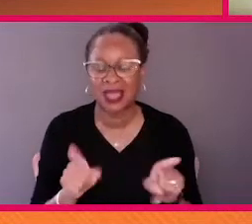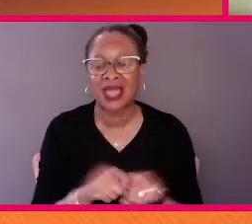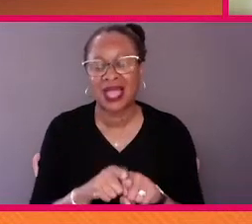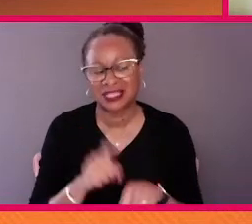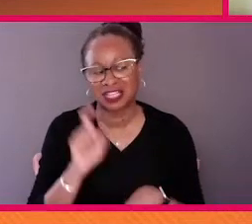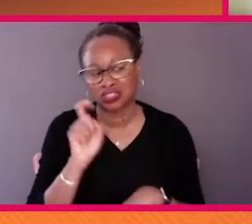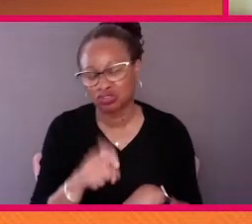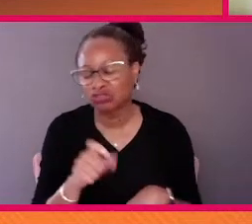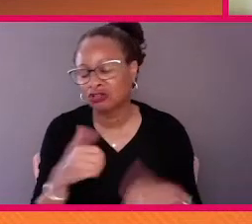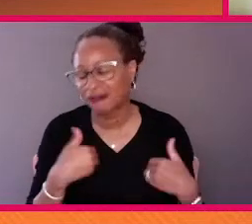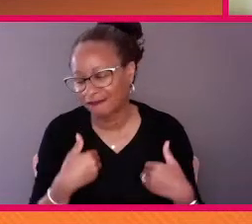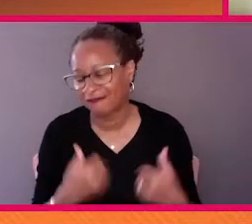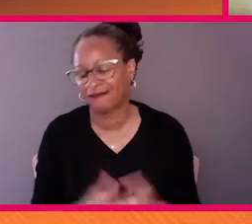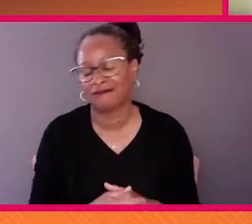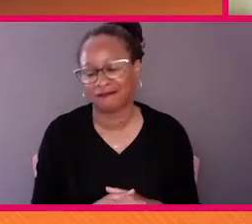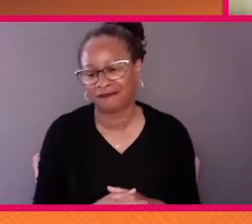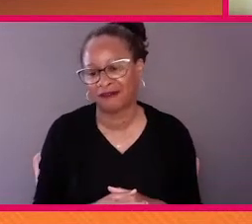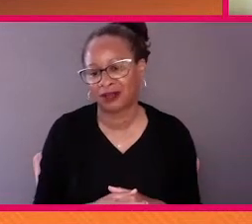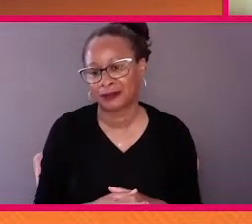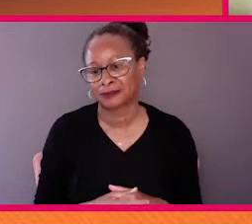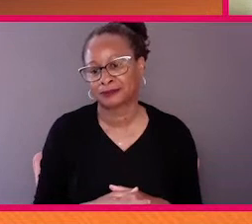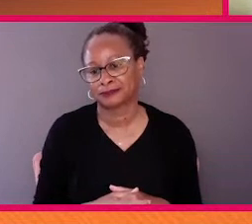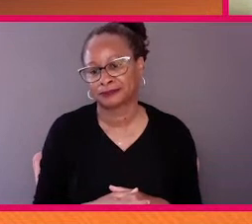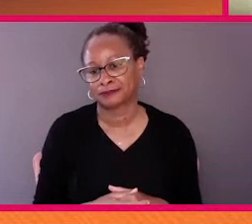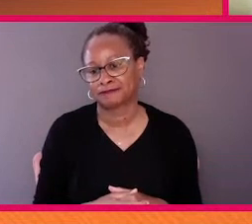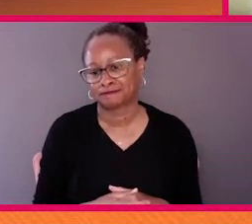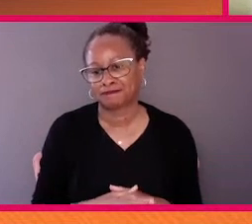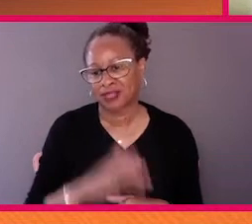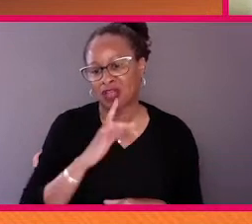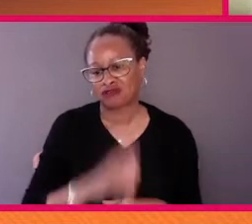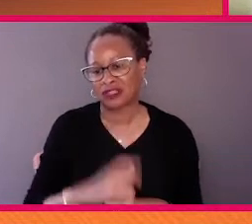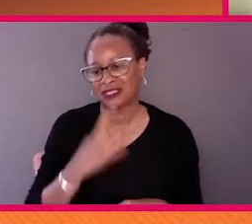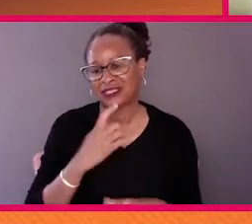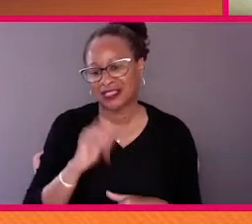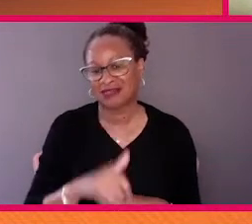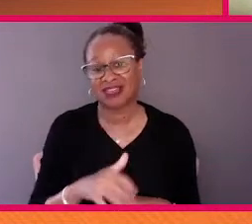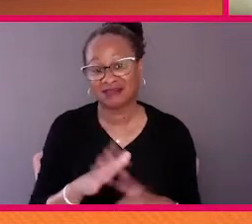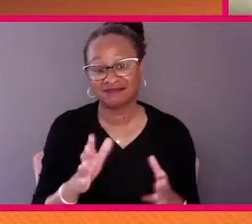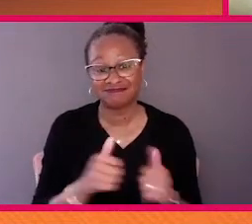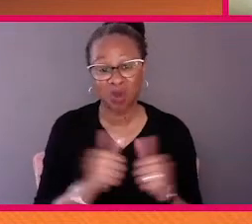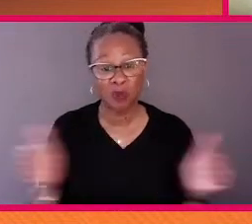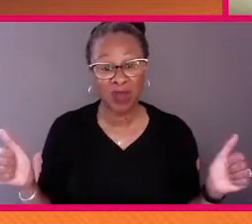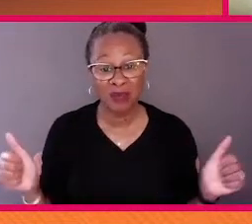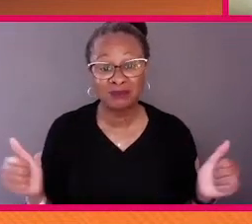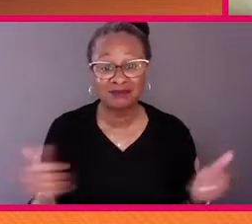wished. So I will really say that just talk to anyone,